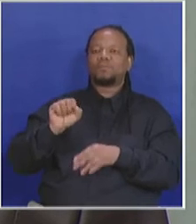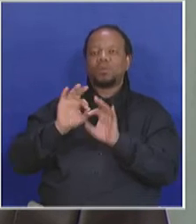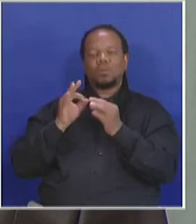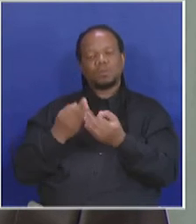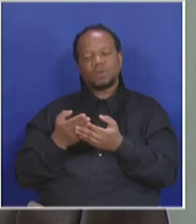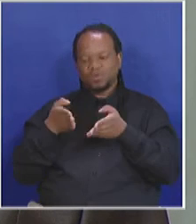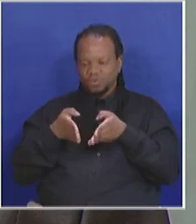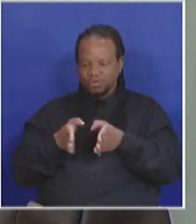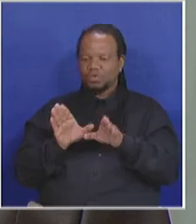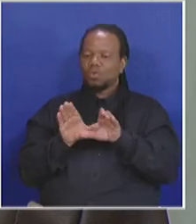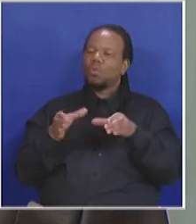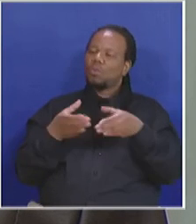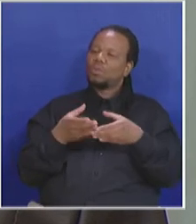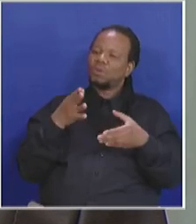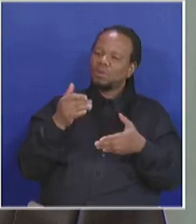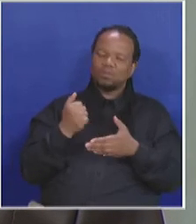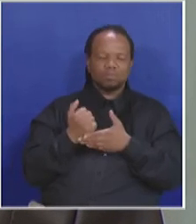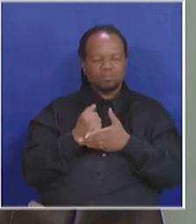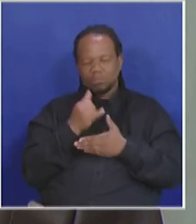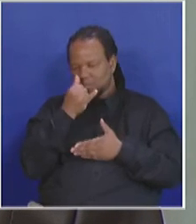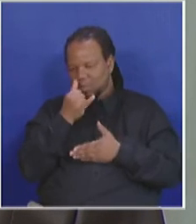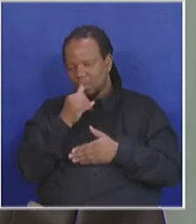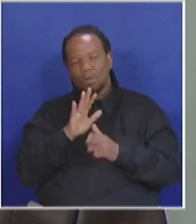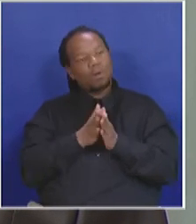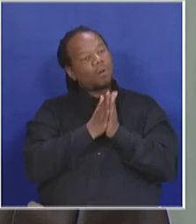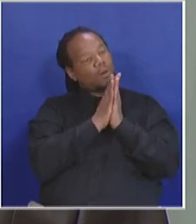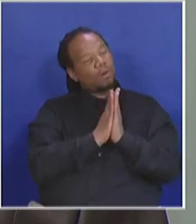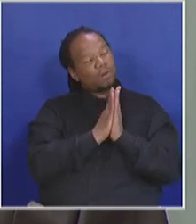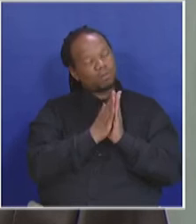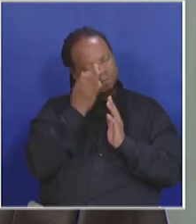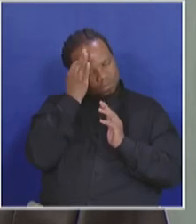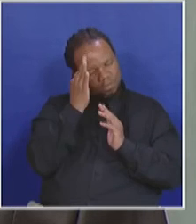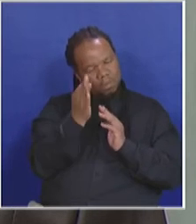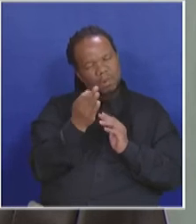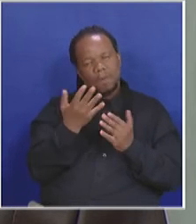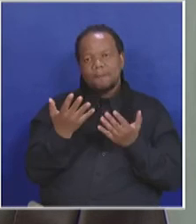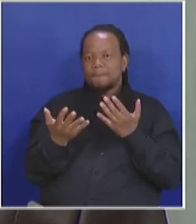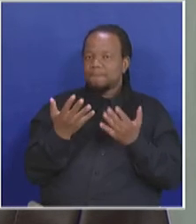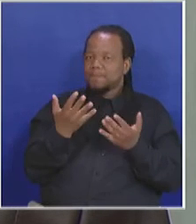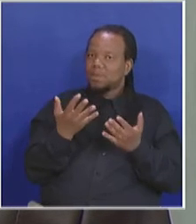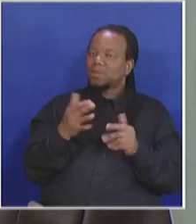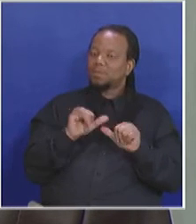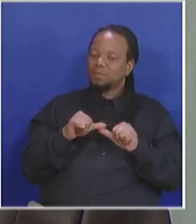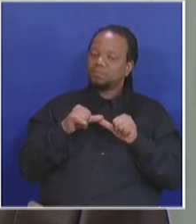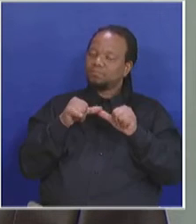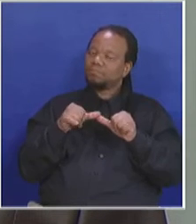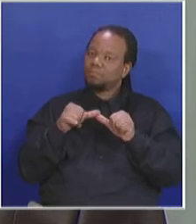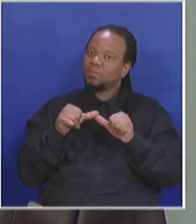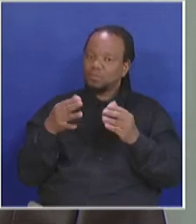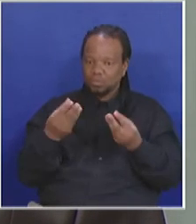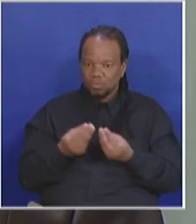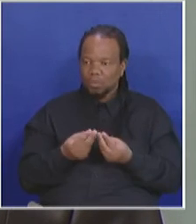and other structures. We appeal to the department to address issues of shortage of vehicles and continue to prioritize